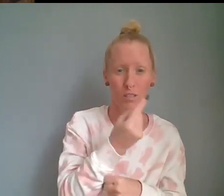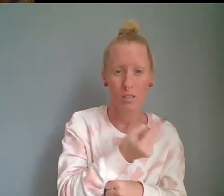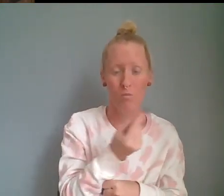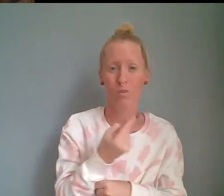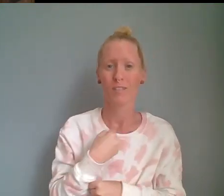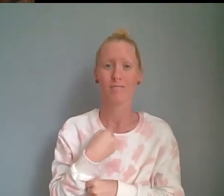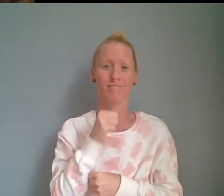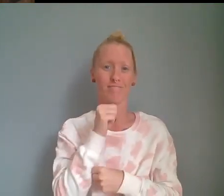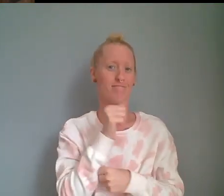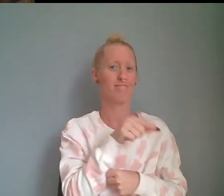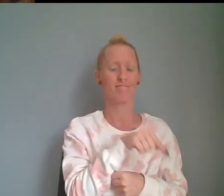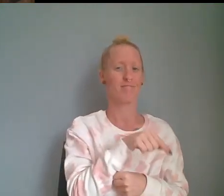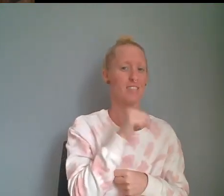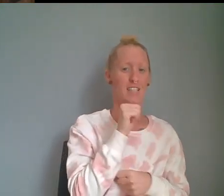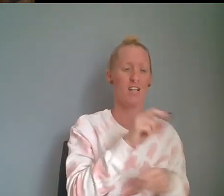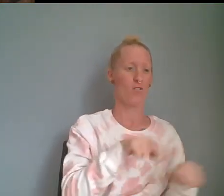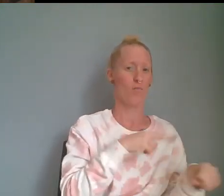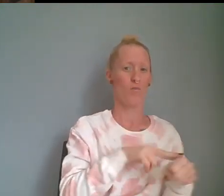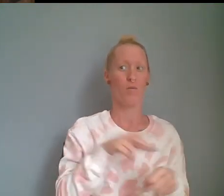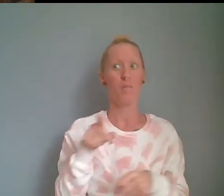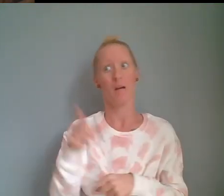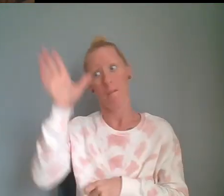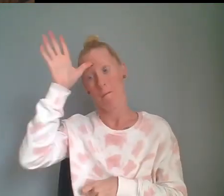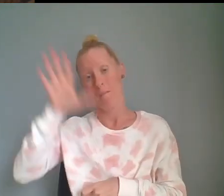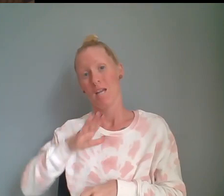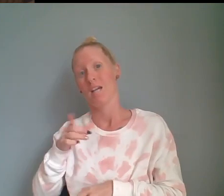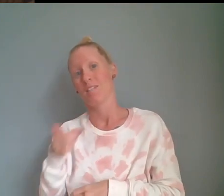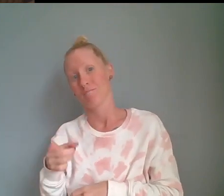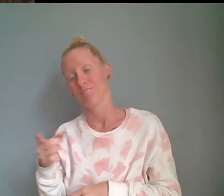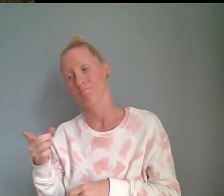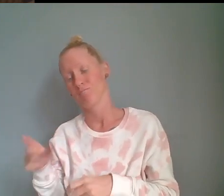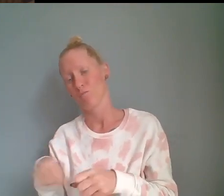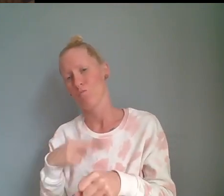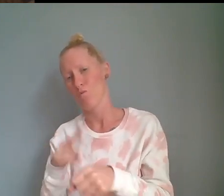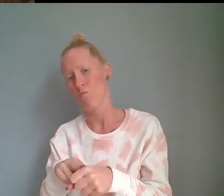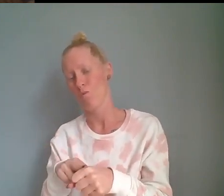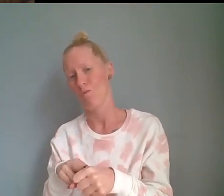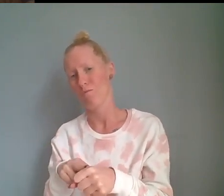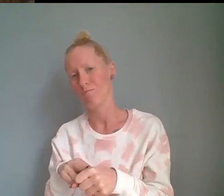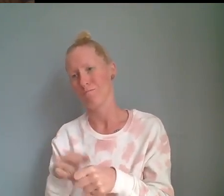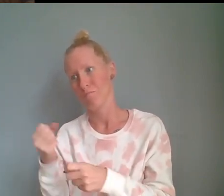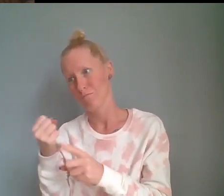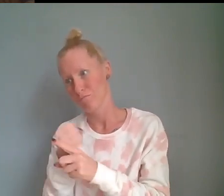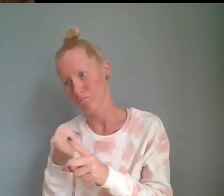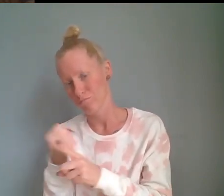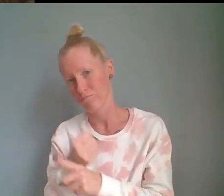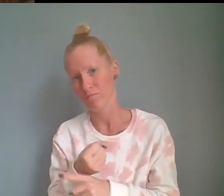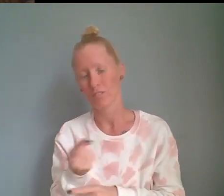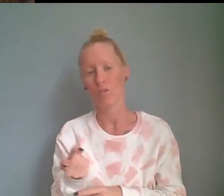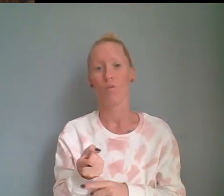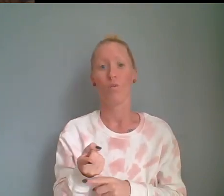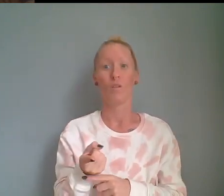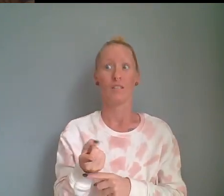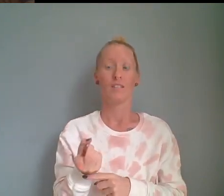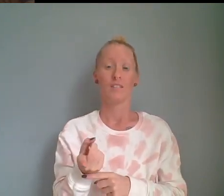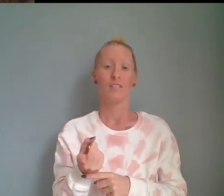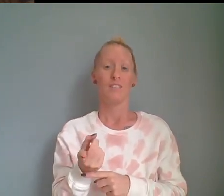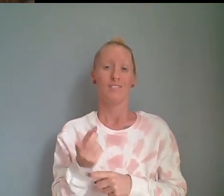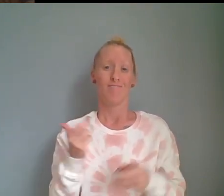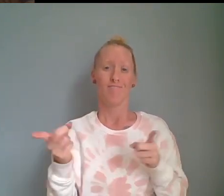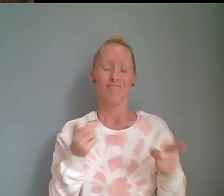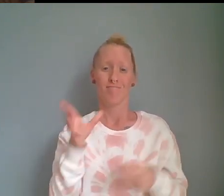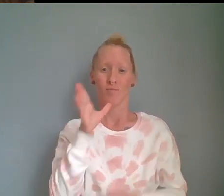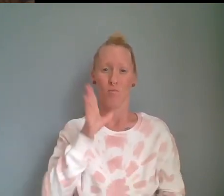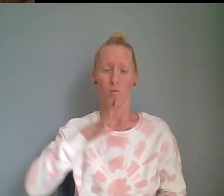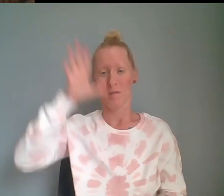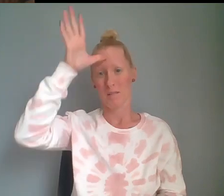it's less unusual for a man. So we have gender stereotypes, gender roles, for what is acceptable